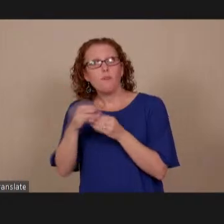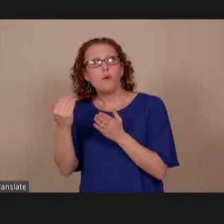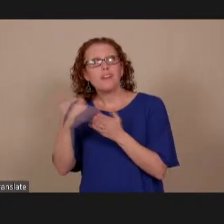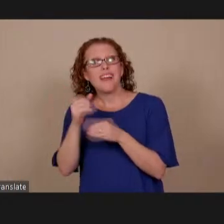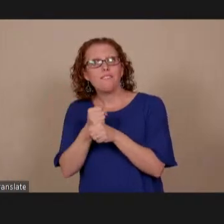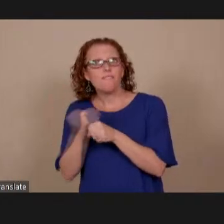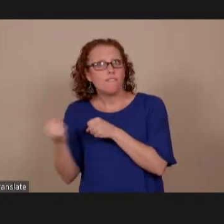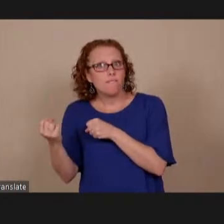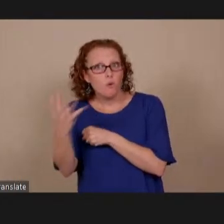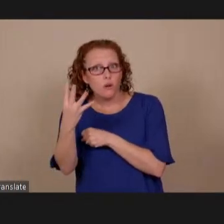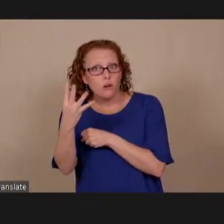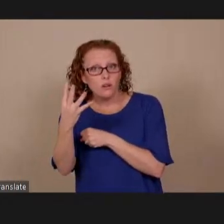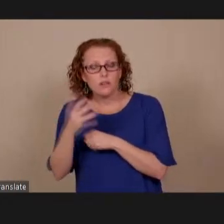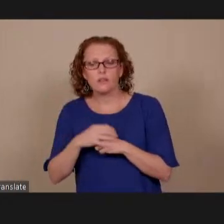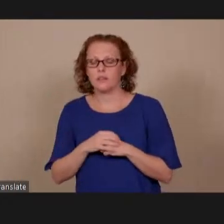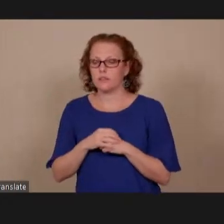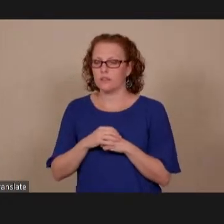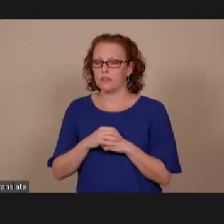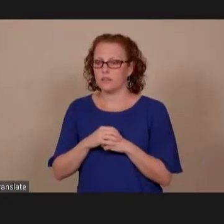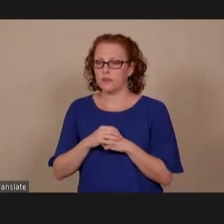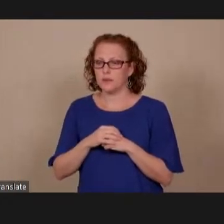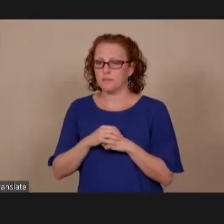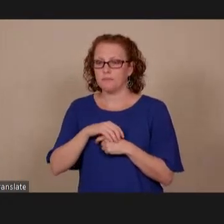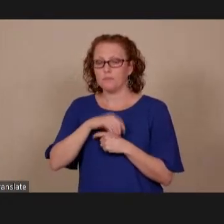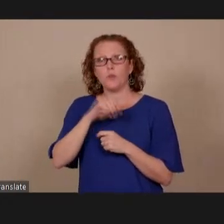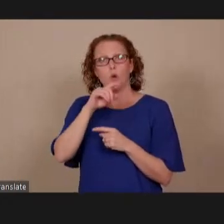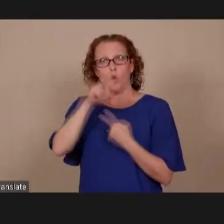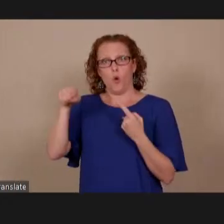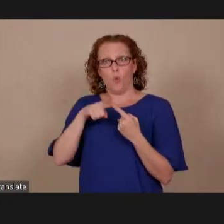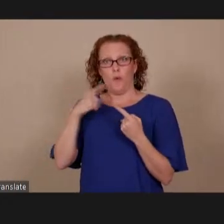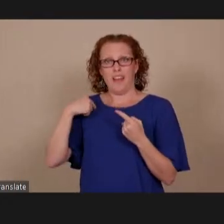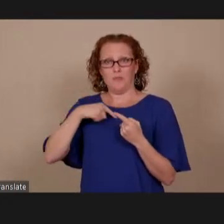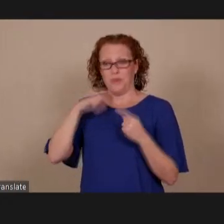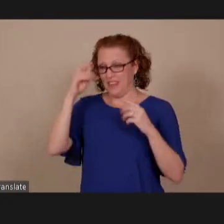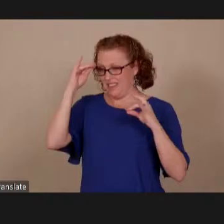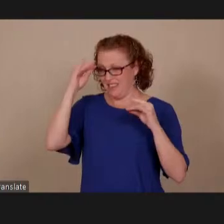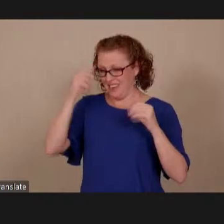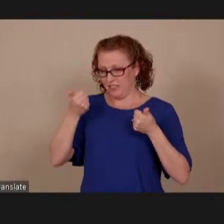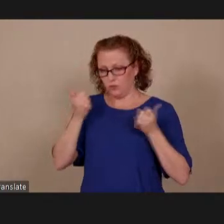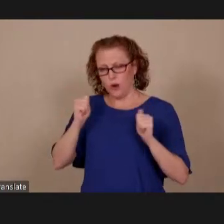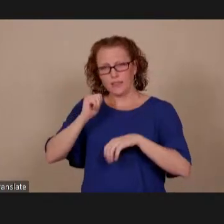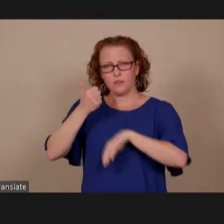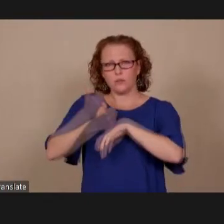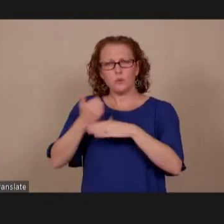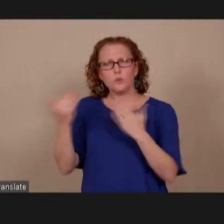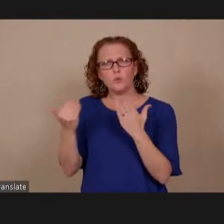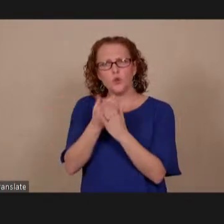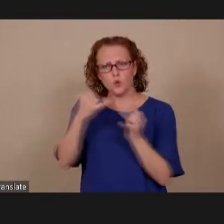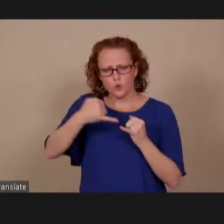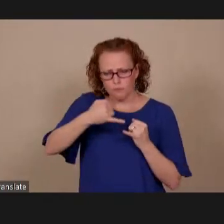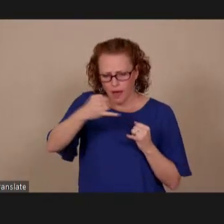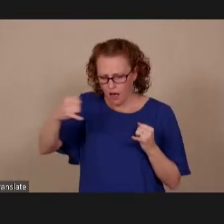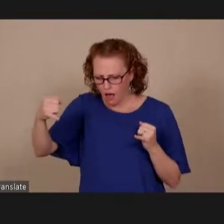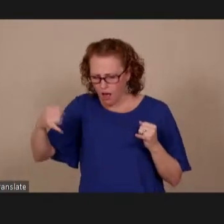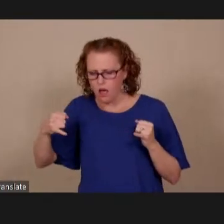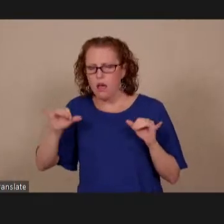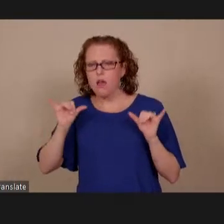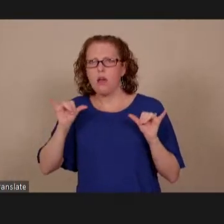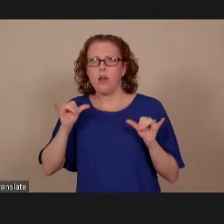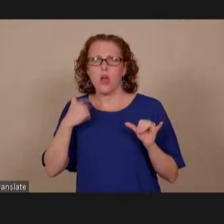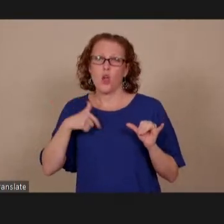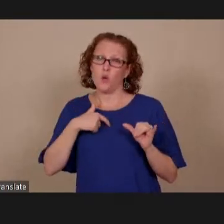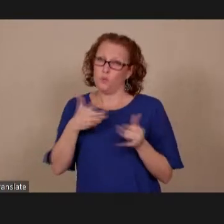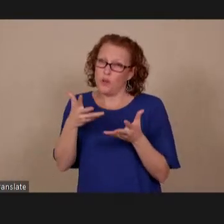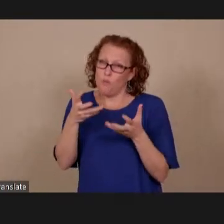when redrawing the map boundaries, it is common to preserve the